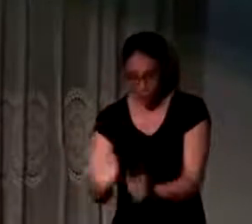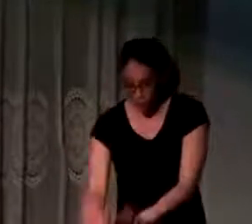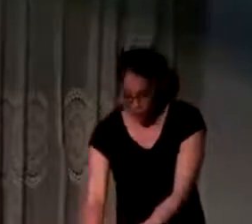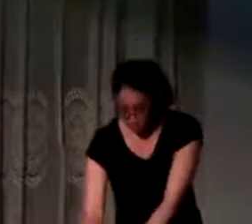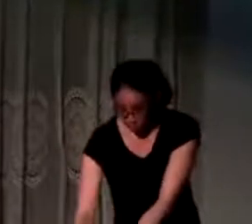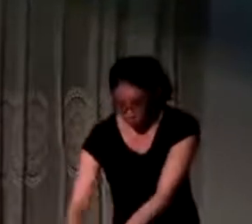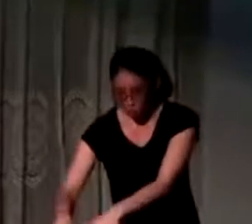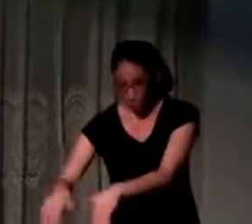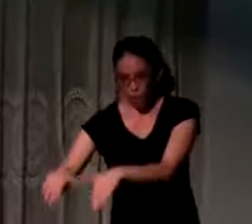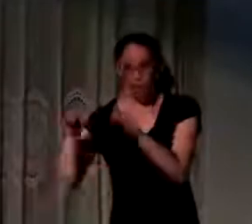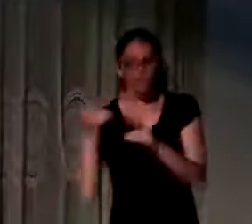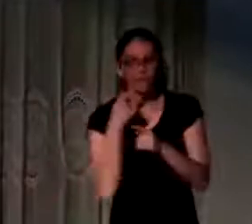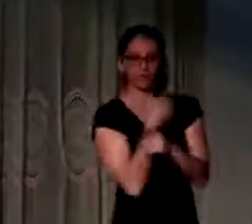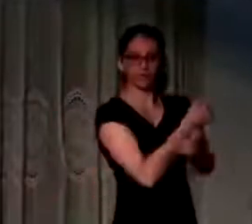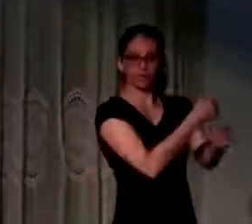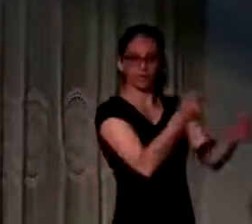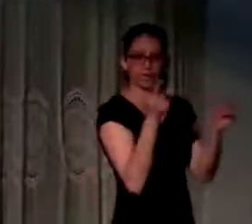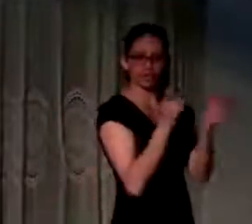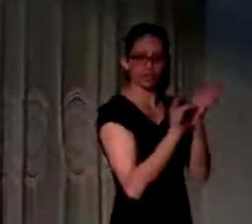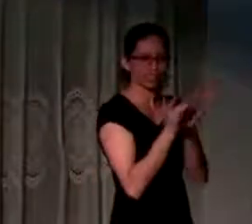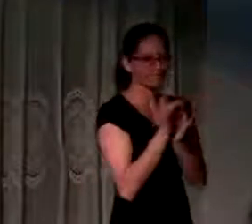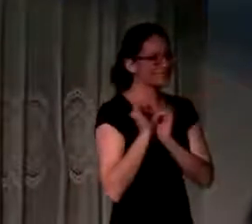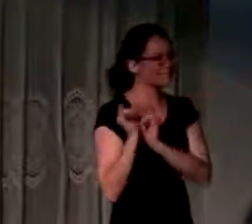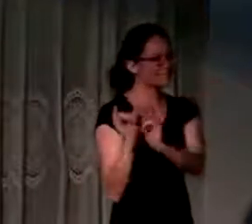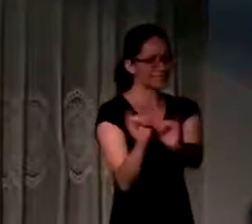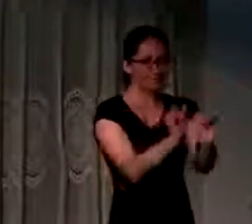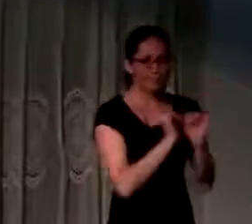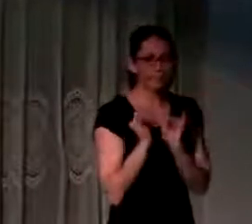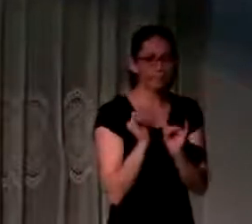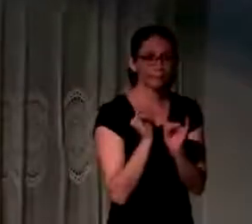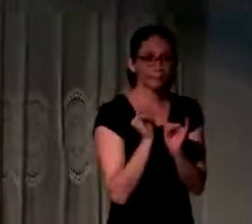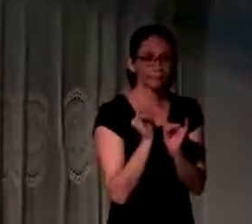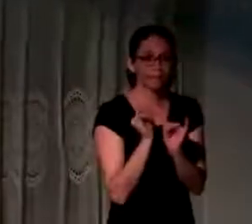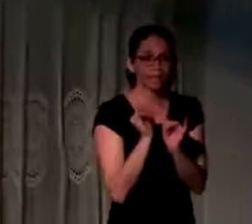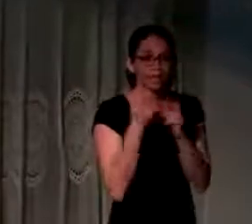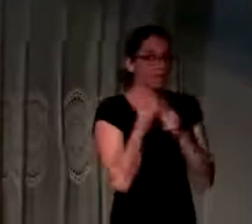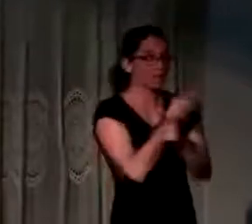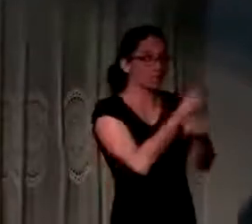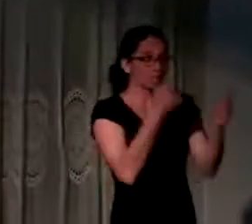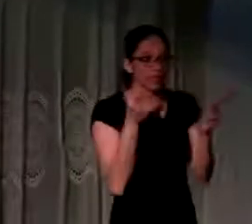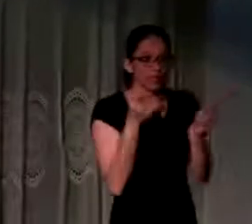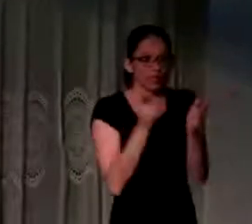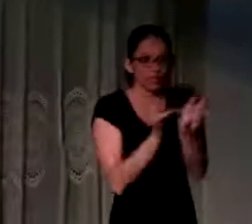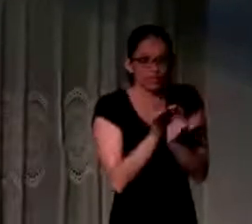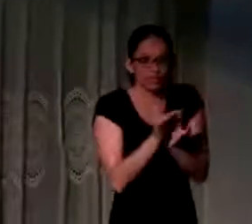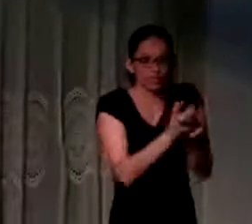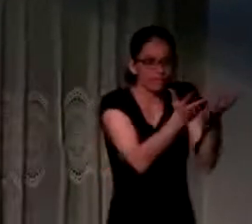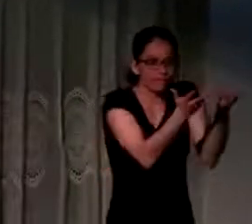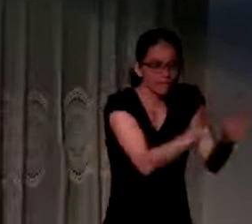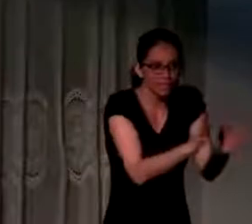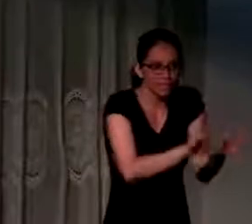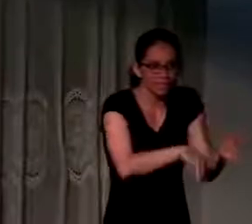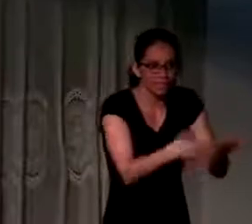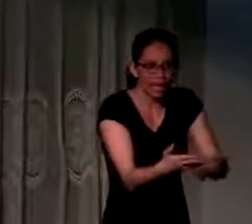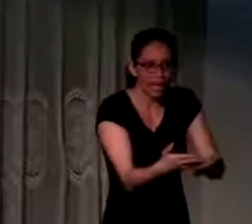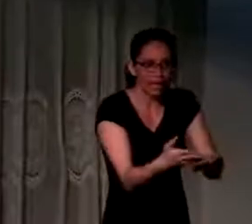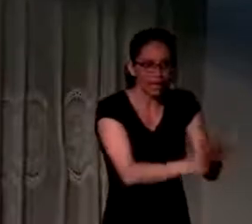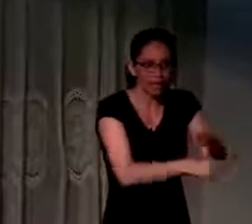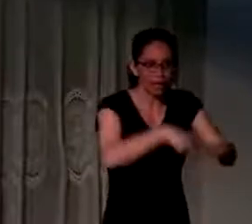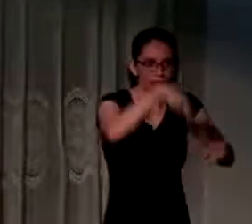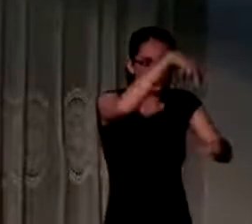will yet be born, that he has done it. The end of the psalm.